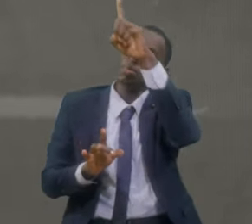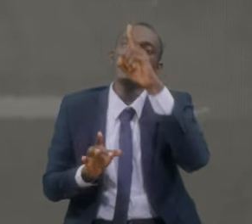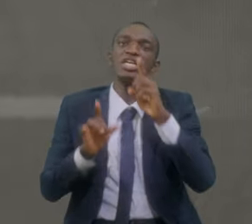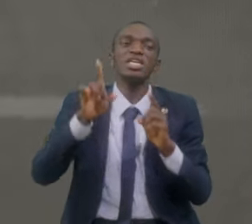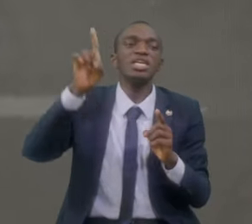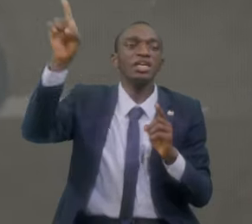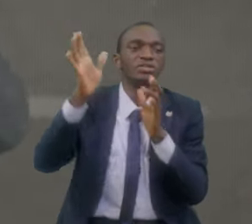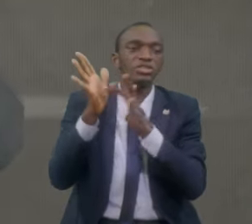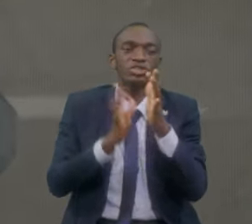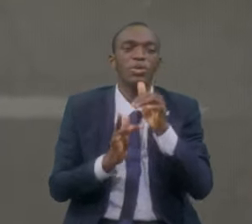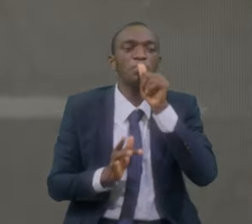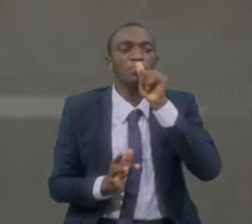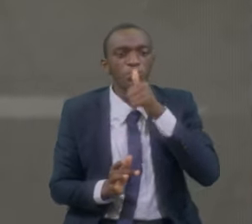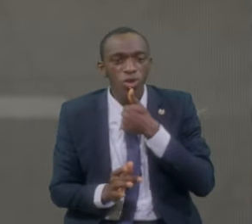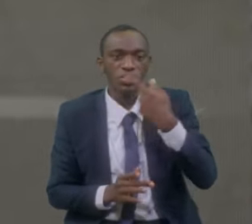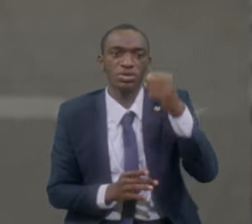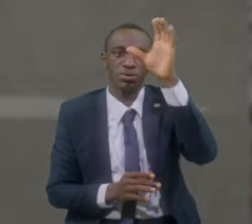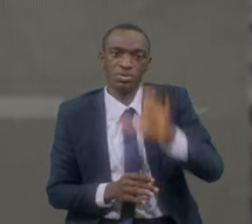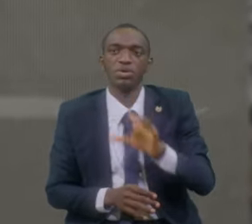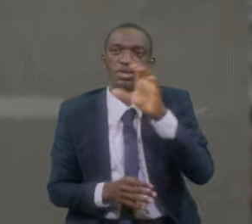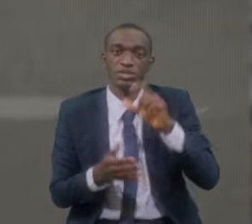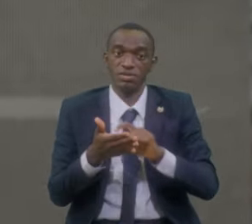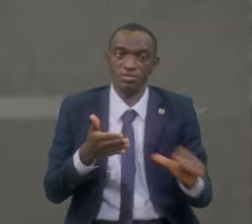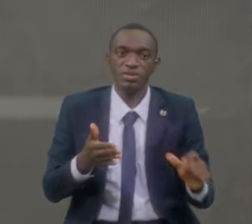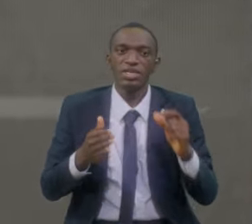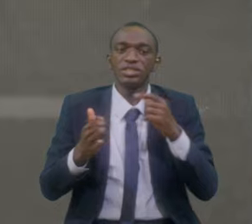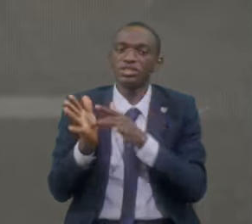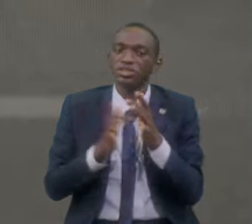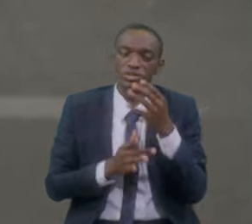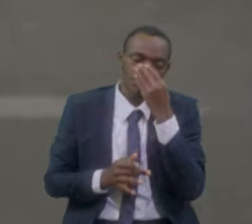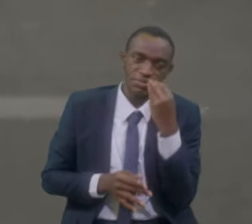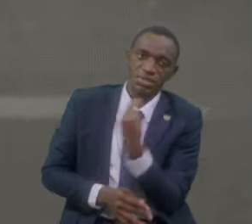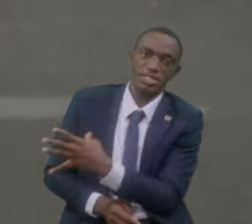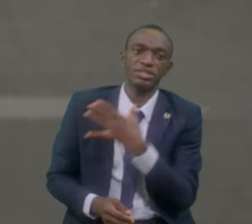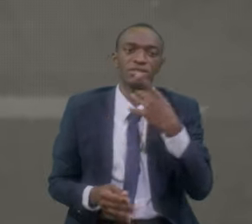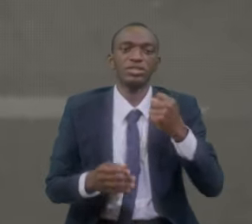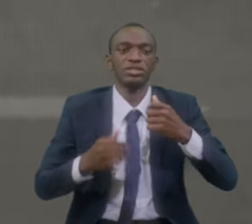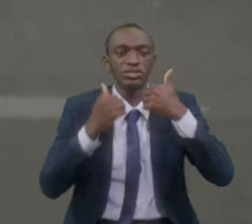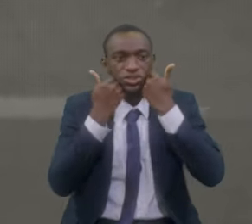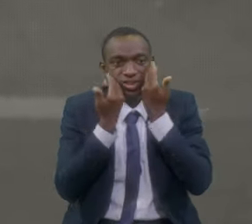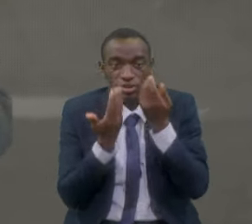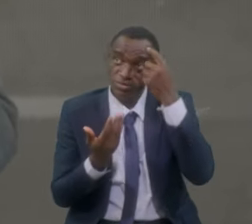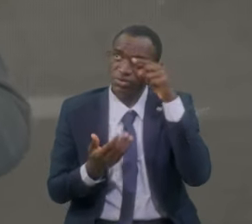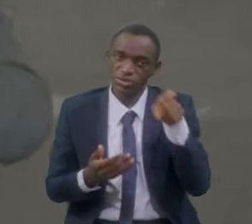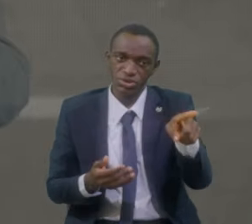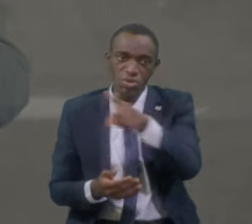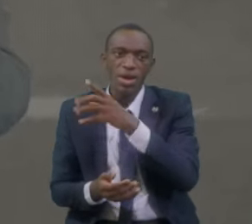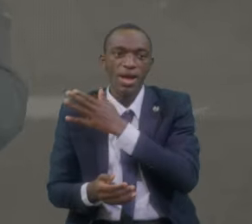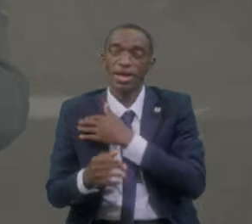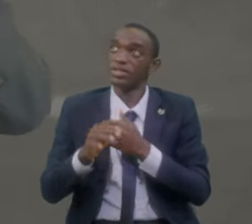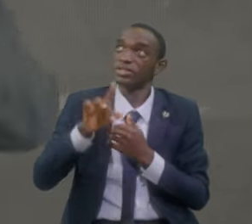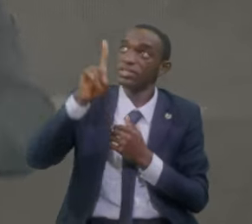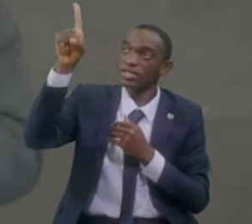for you, despising the shame on your behalf, and is seated, set